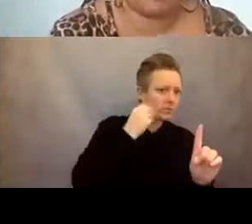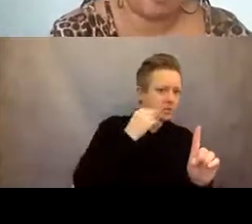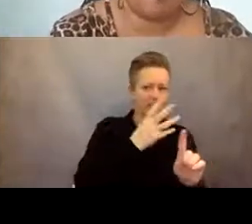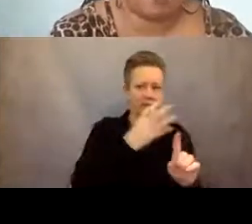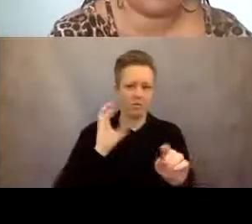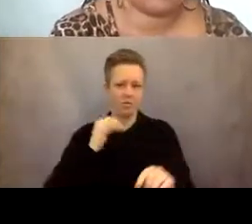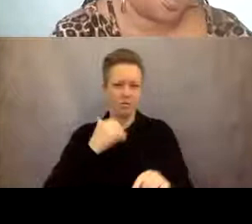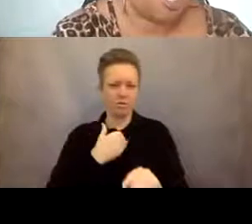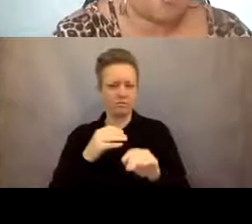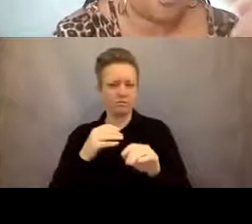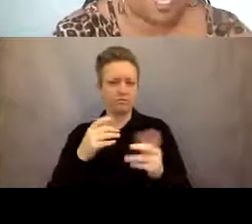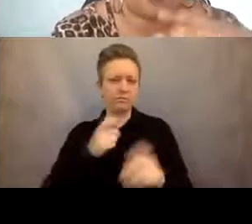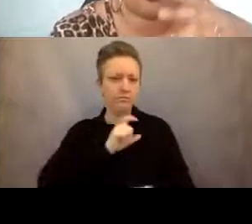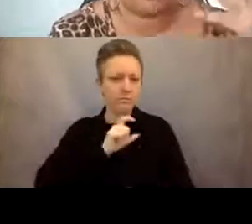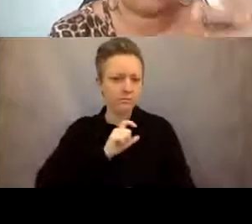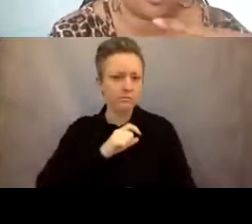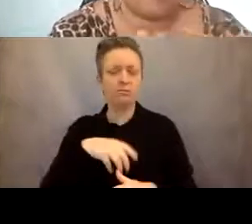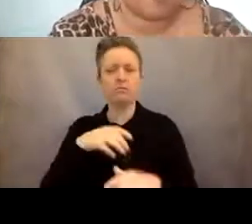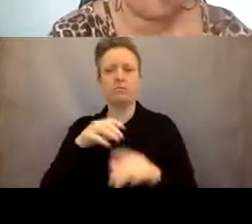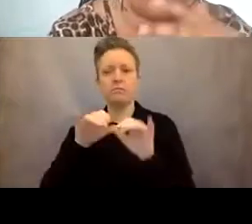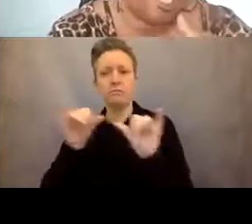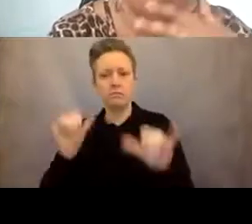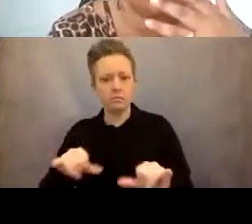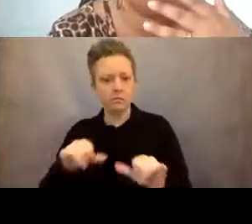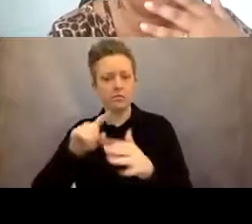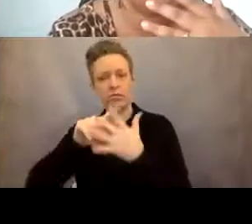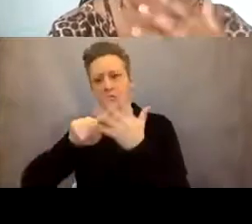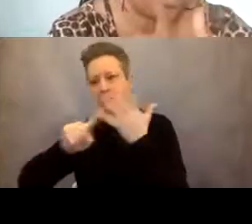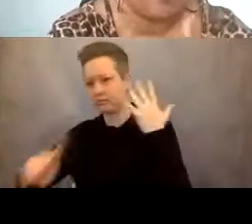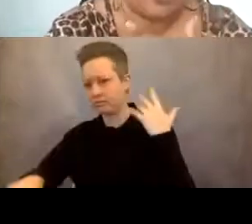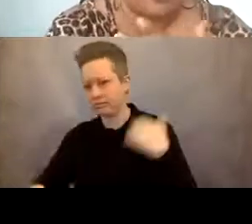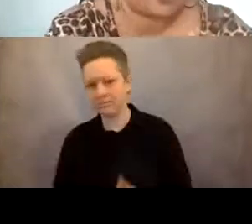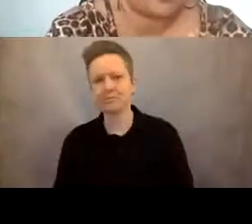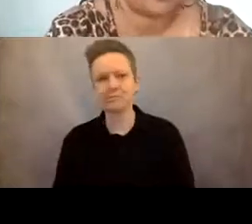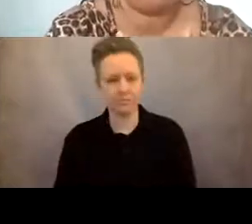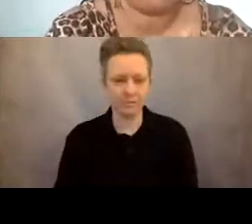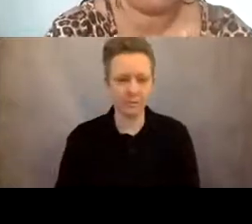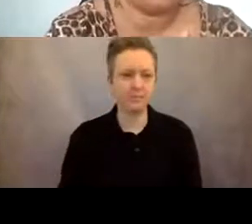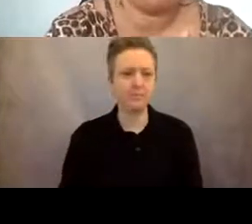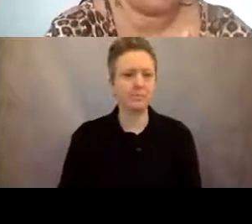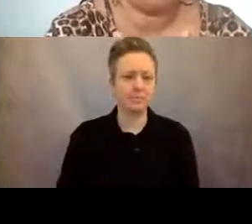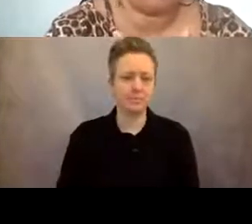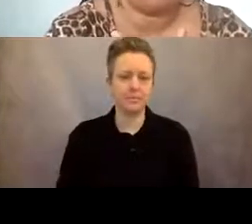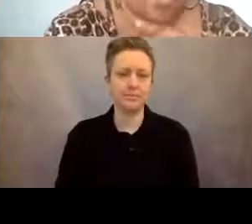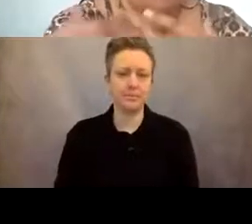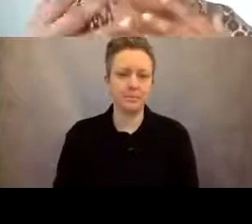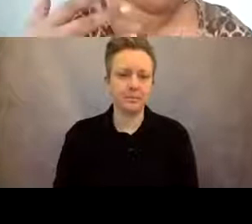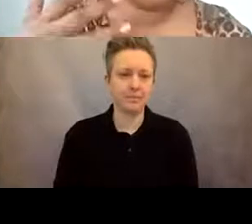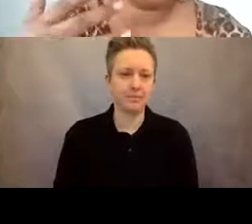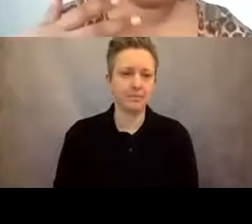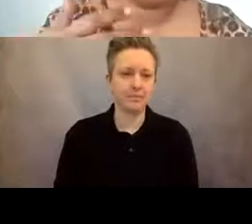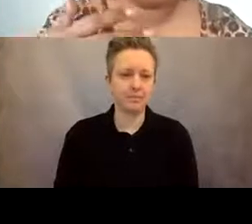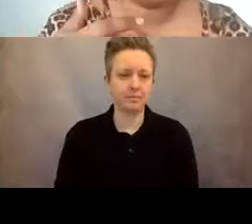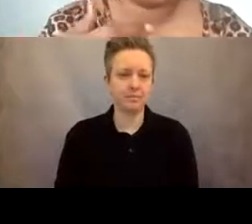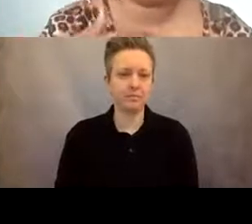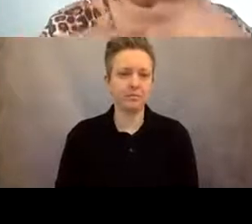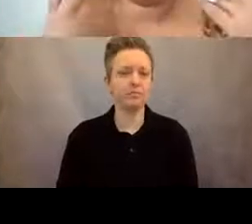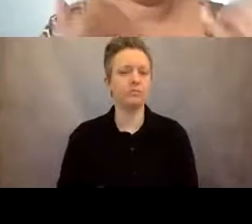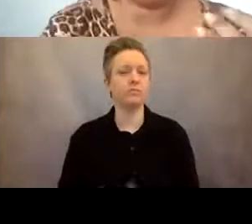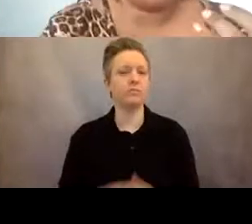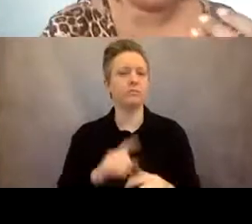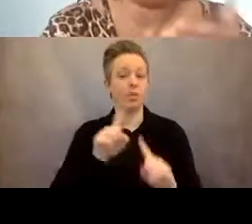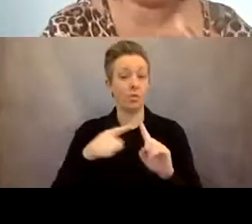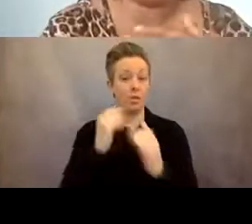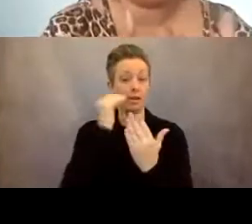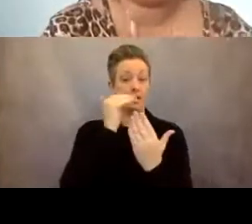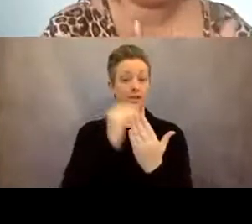when we think about trauma and how it shows up, like we're able to generally list out a good amount of how trauma can show up, right?